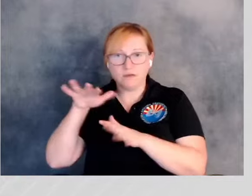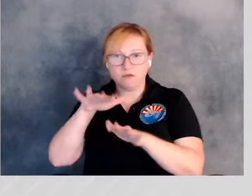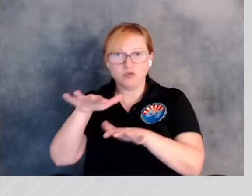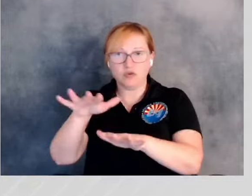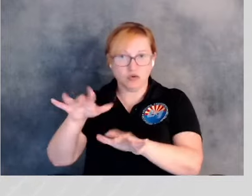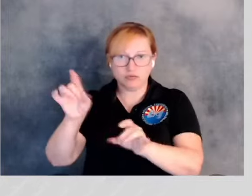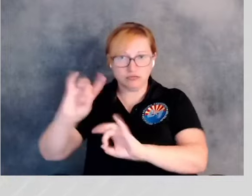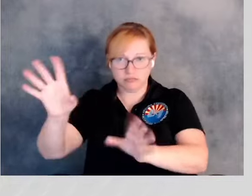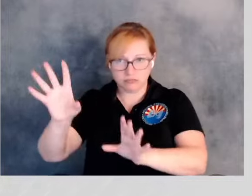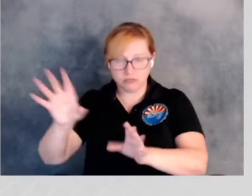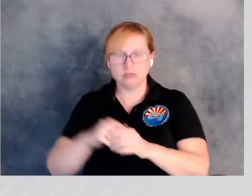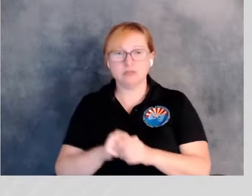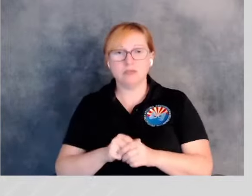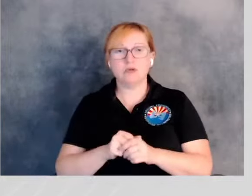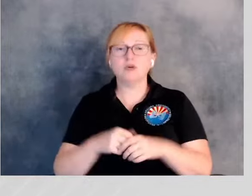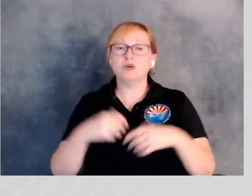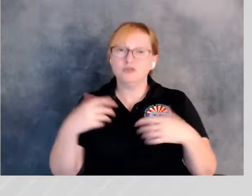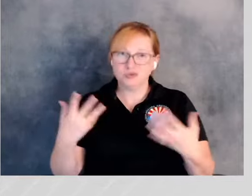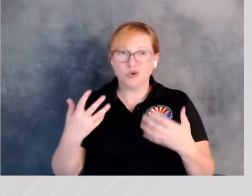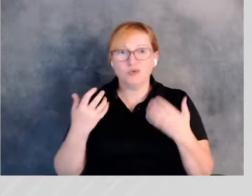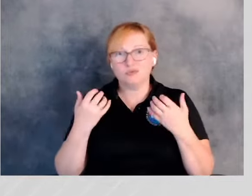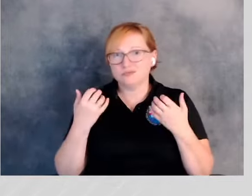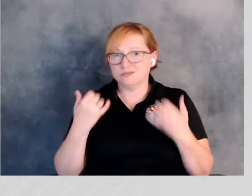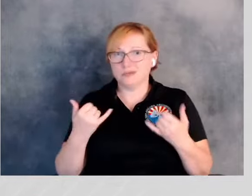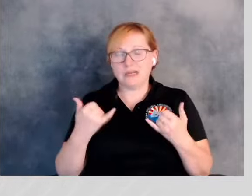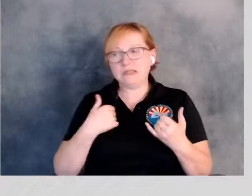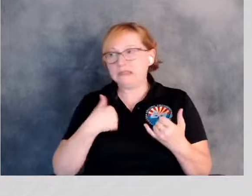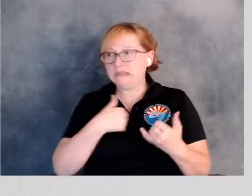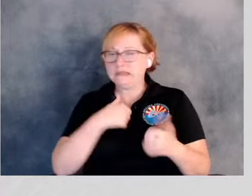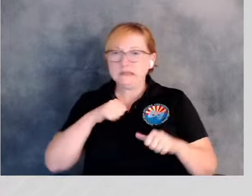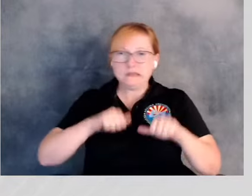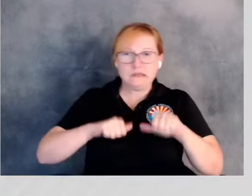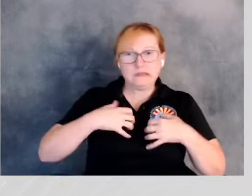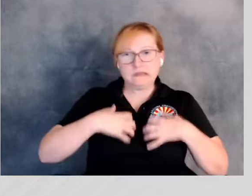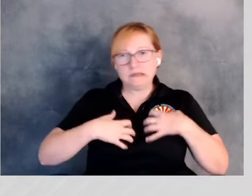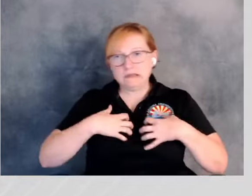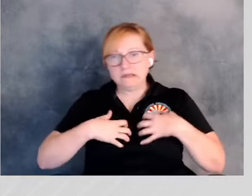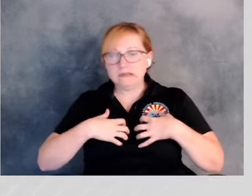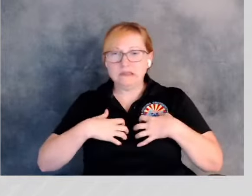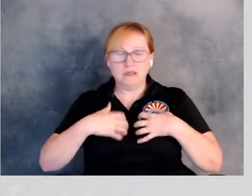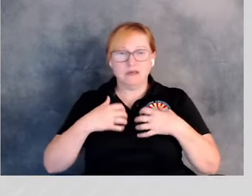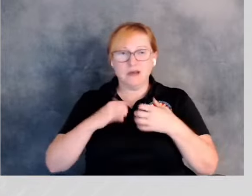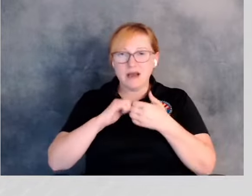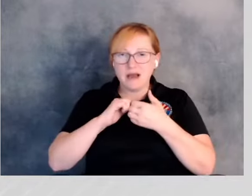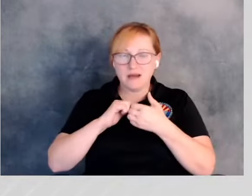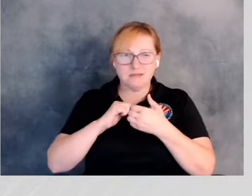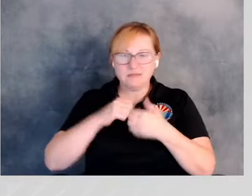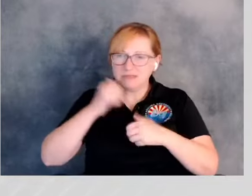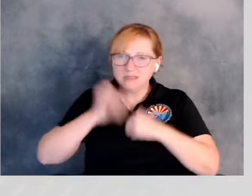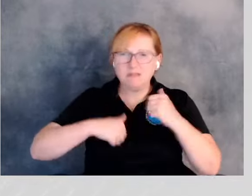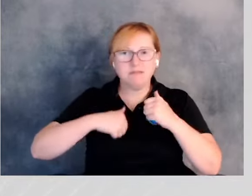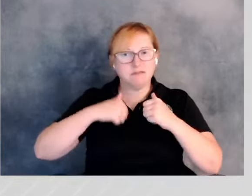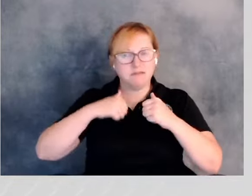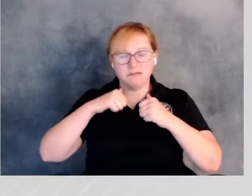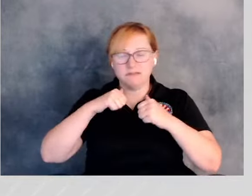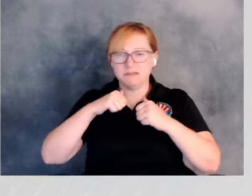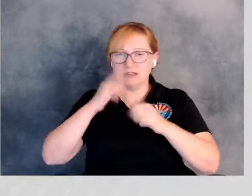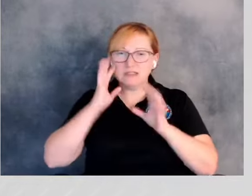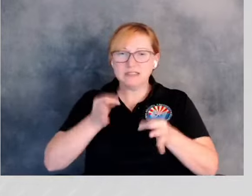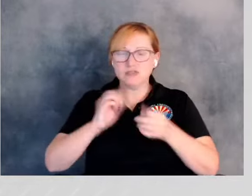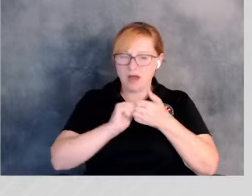the toughest of decisions to manage our national forests, to protect our natural and cultural